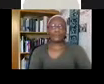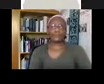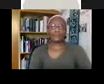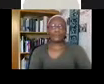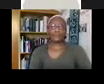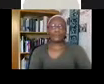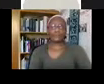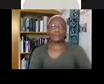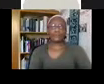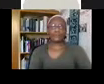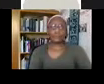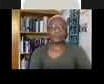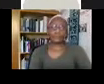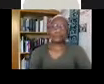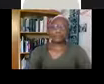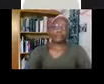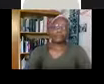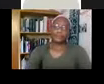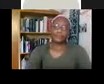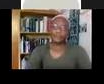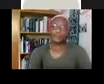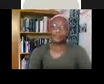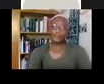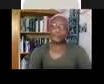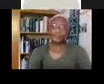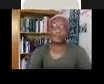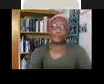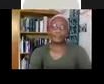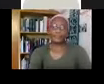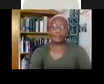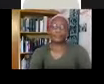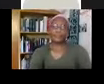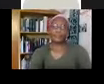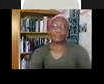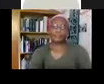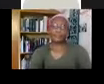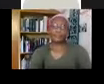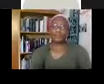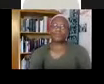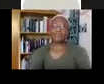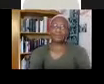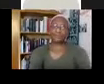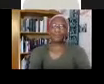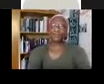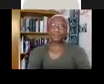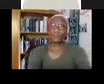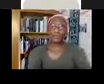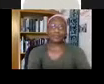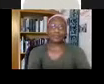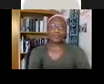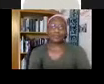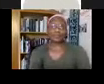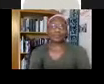too young. My friend and American University alumna, Monica Wells Kasura, who wrote about Black